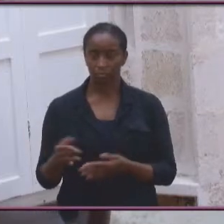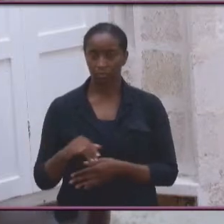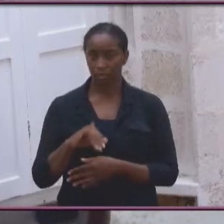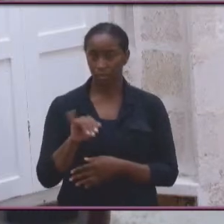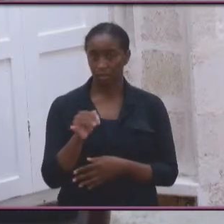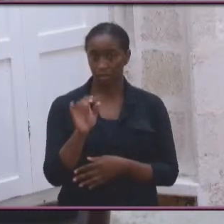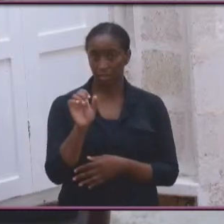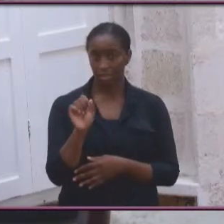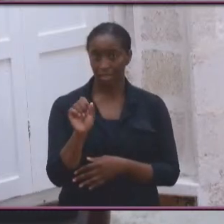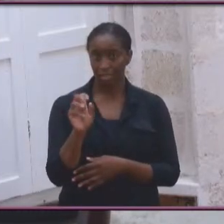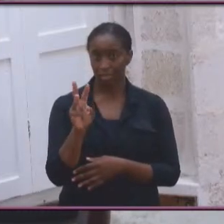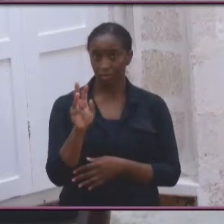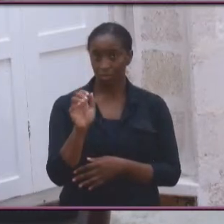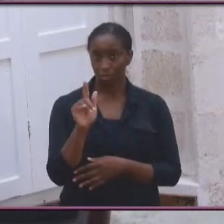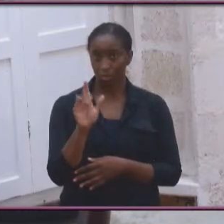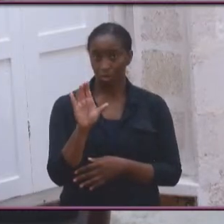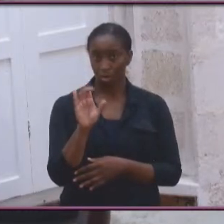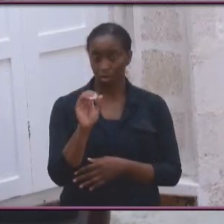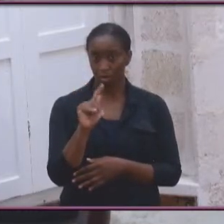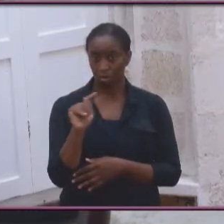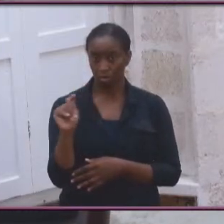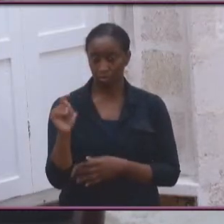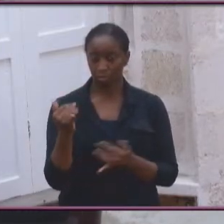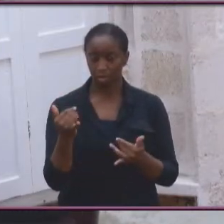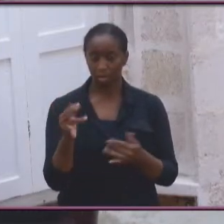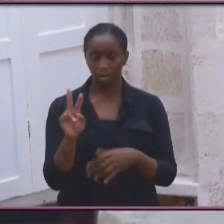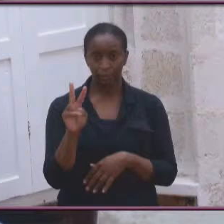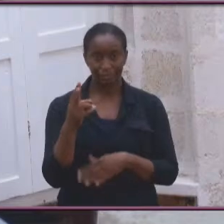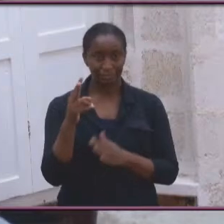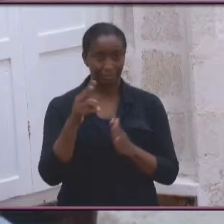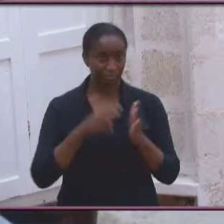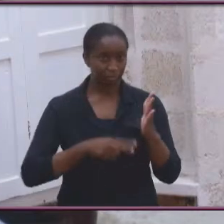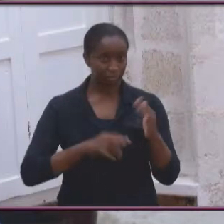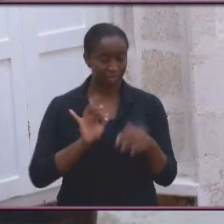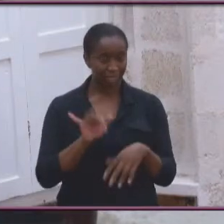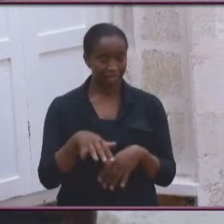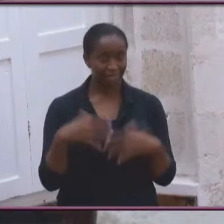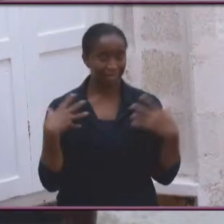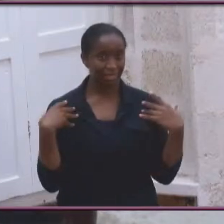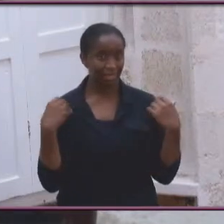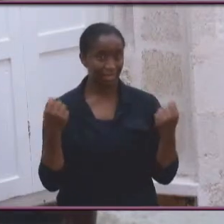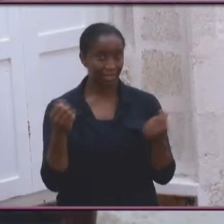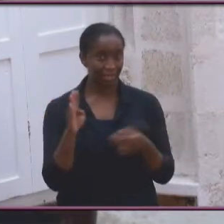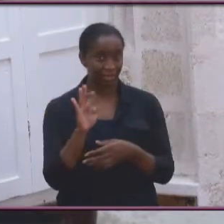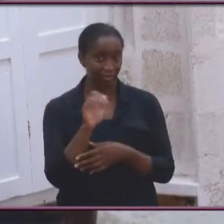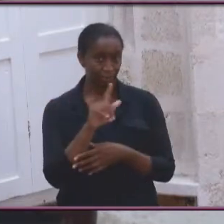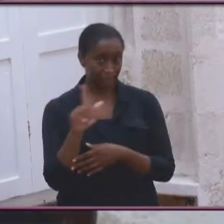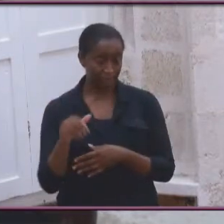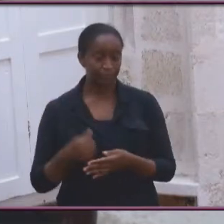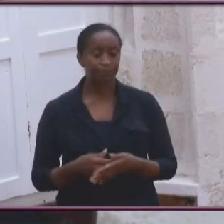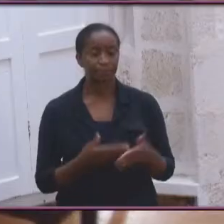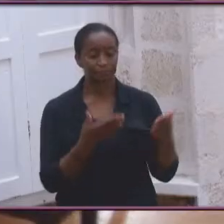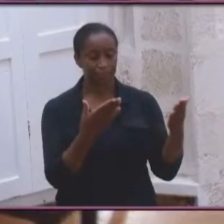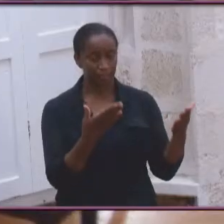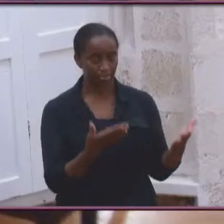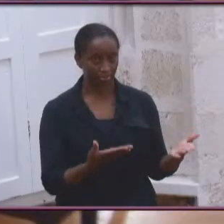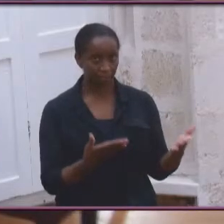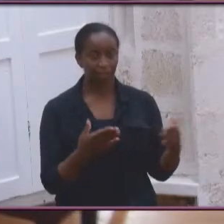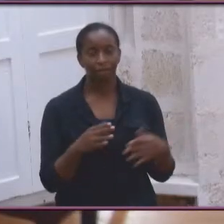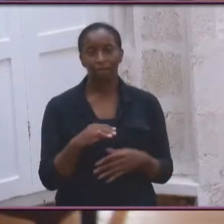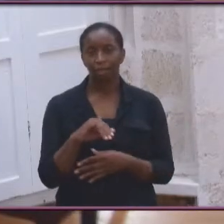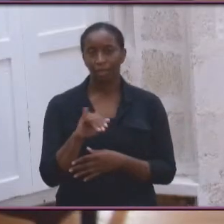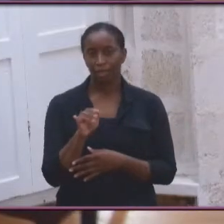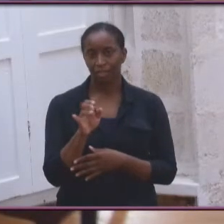Health Services Amendment Bill 2025. Senator the Most Honourable Jerome Walcott. Thank you, Mr.